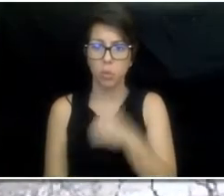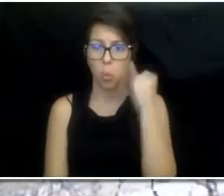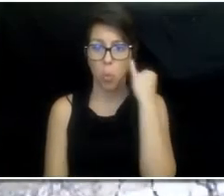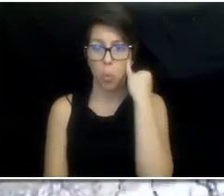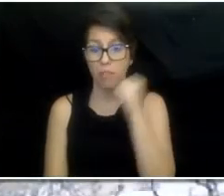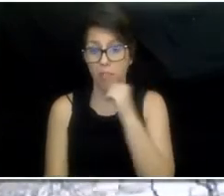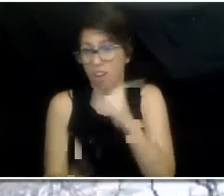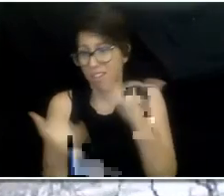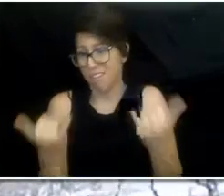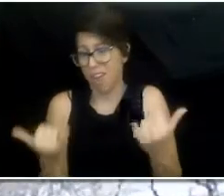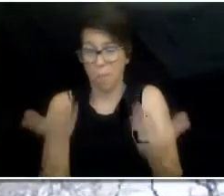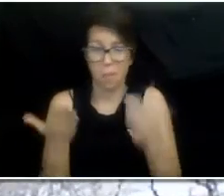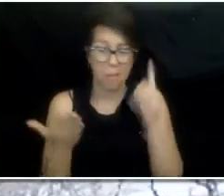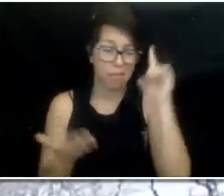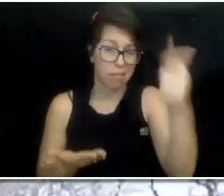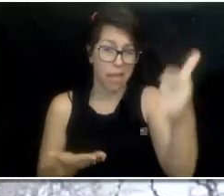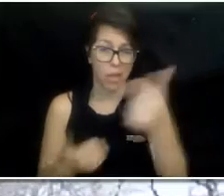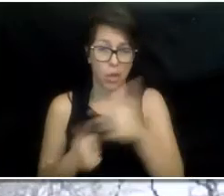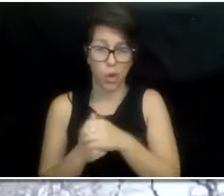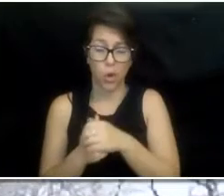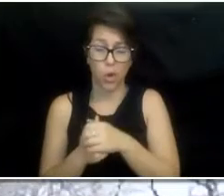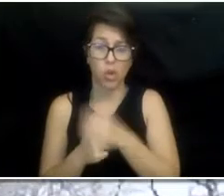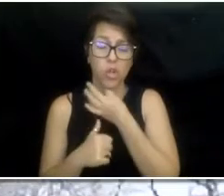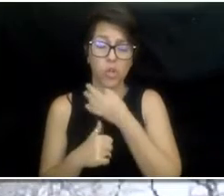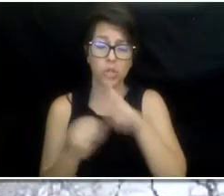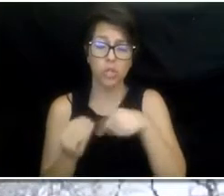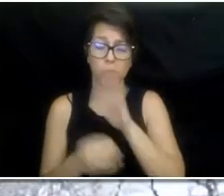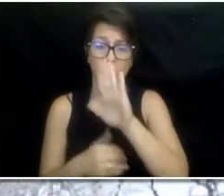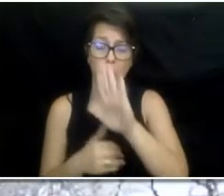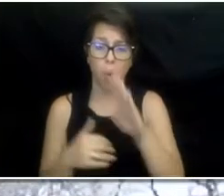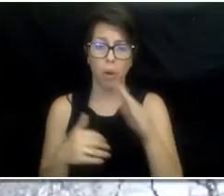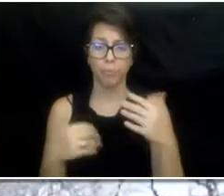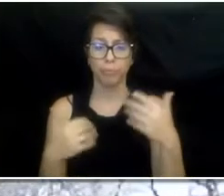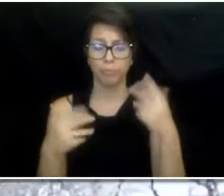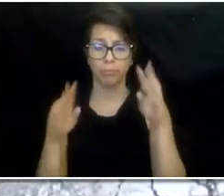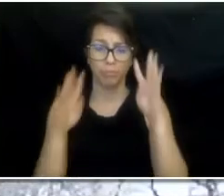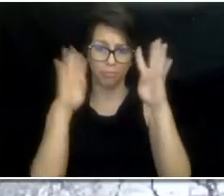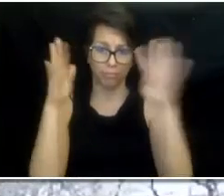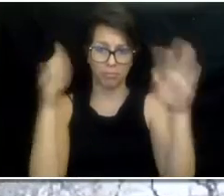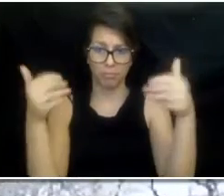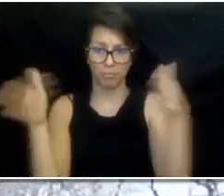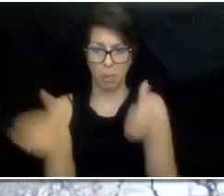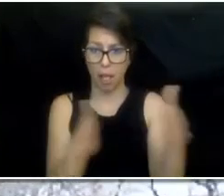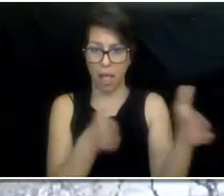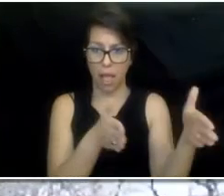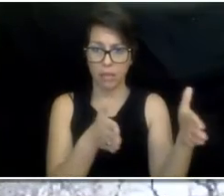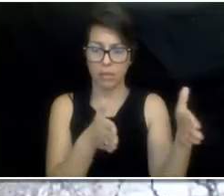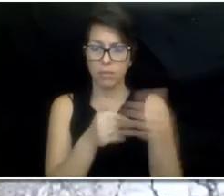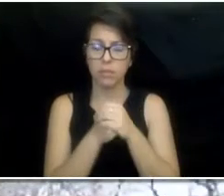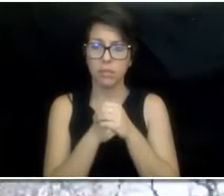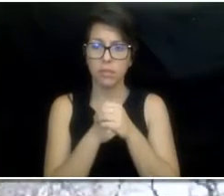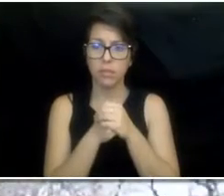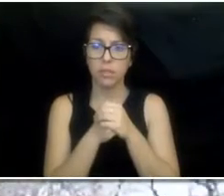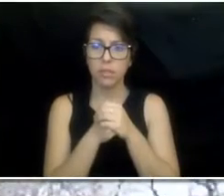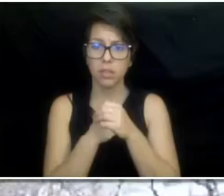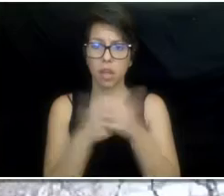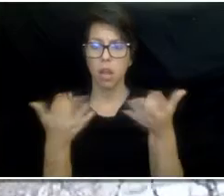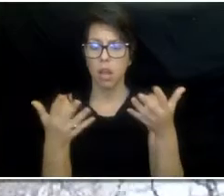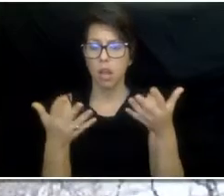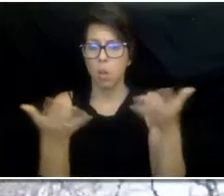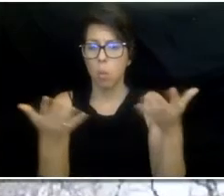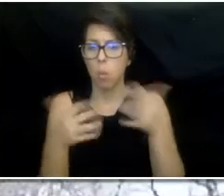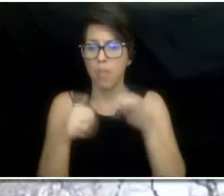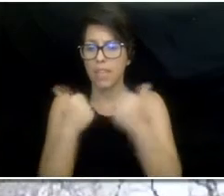to say that Outreach to survivors is critical and we started this with the clear understanding that